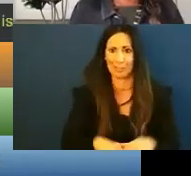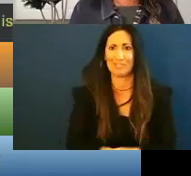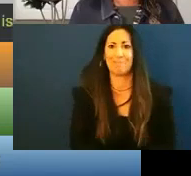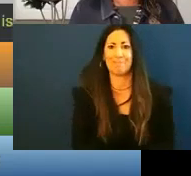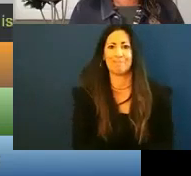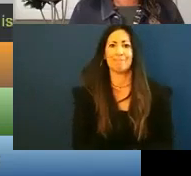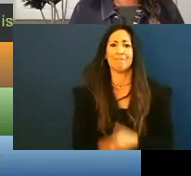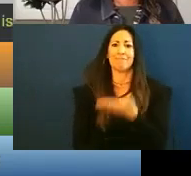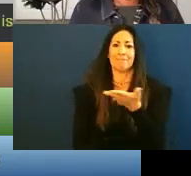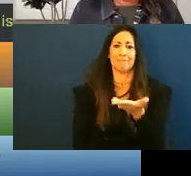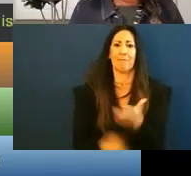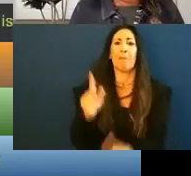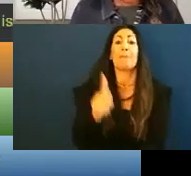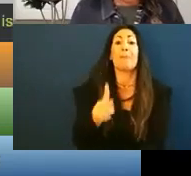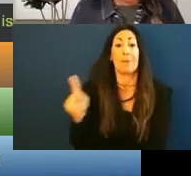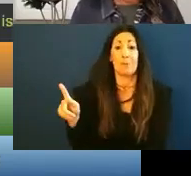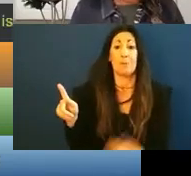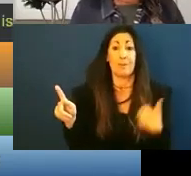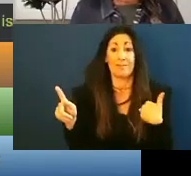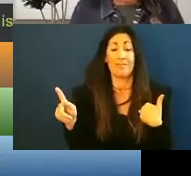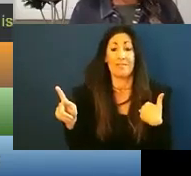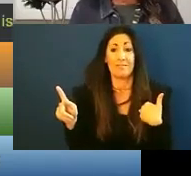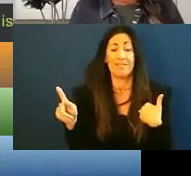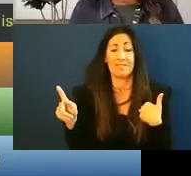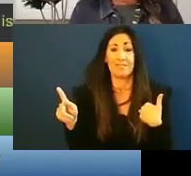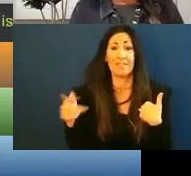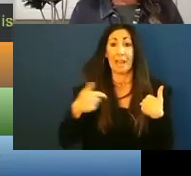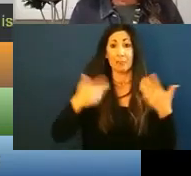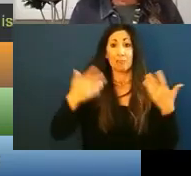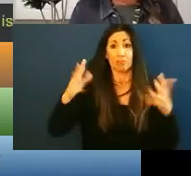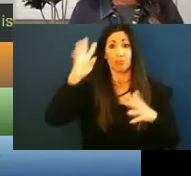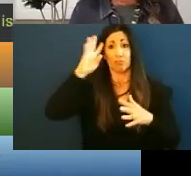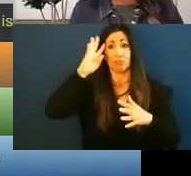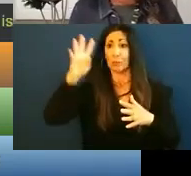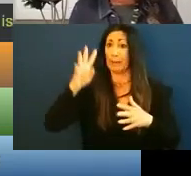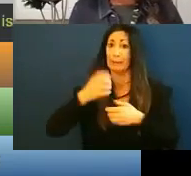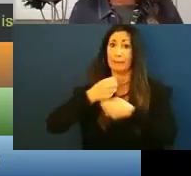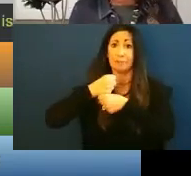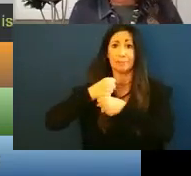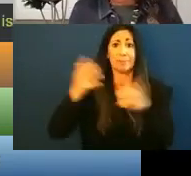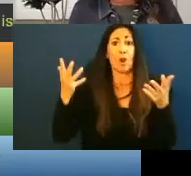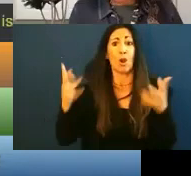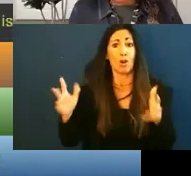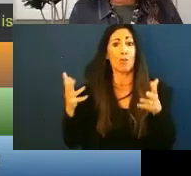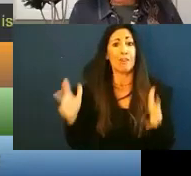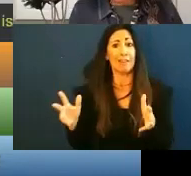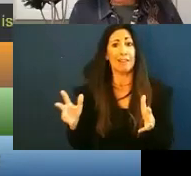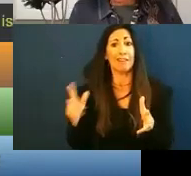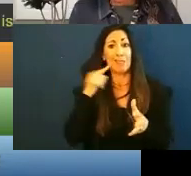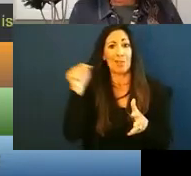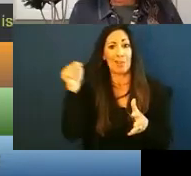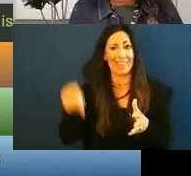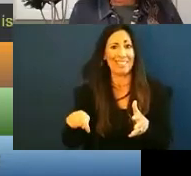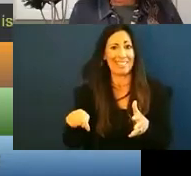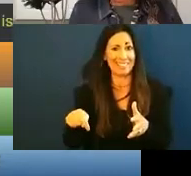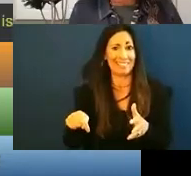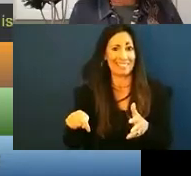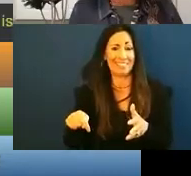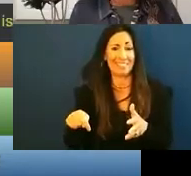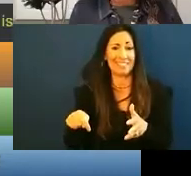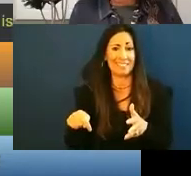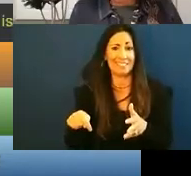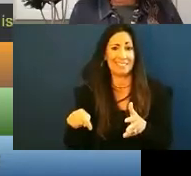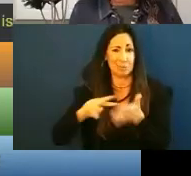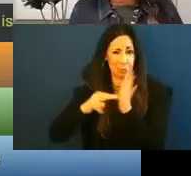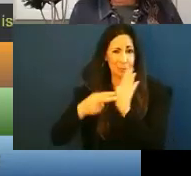my PowerPoint that I created already for this